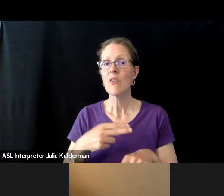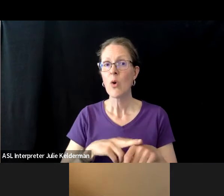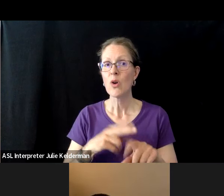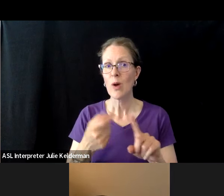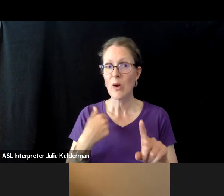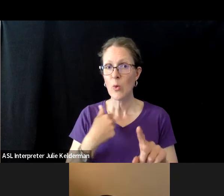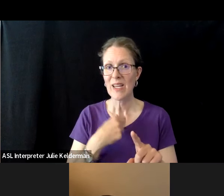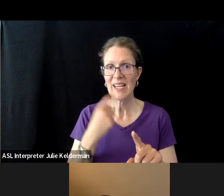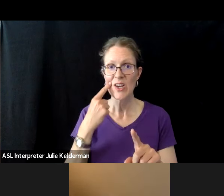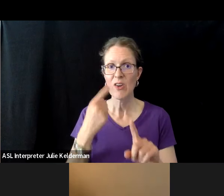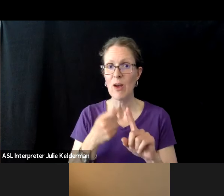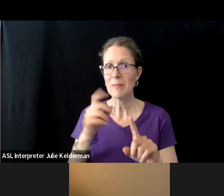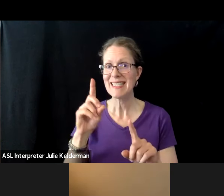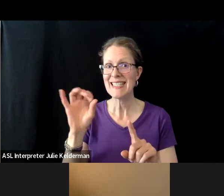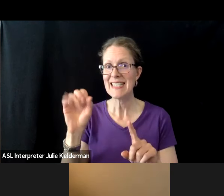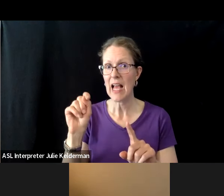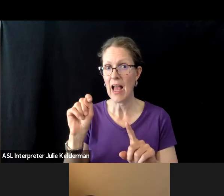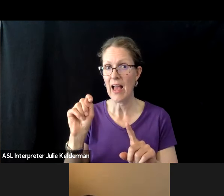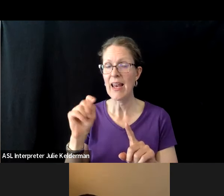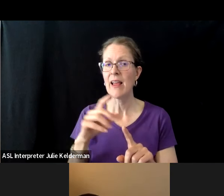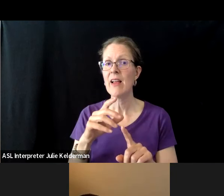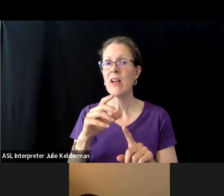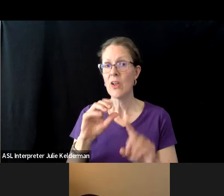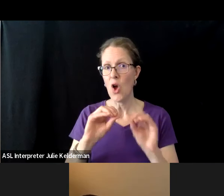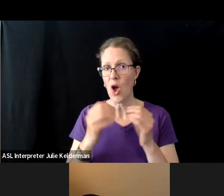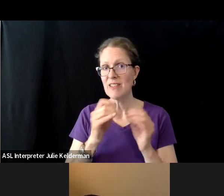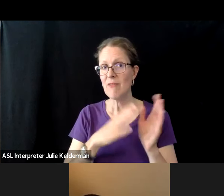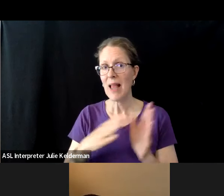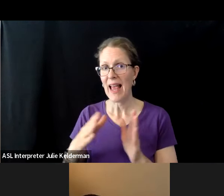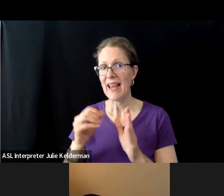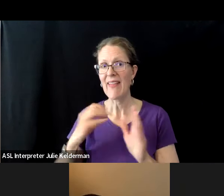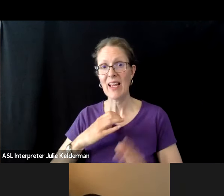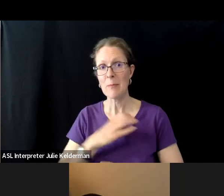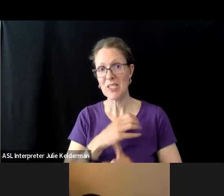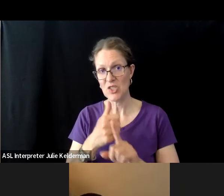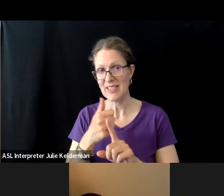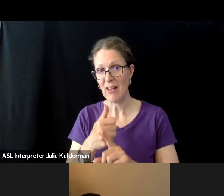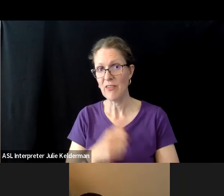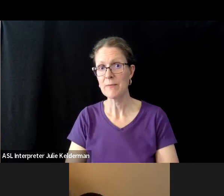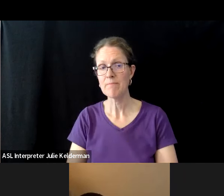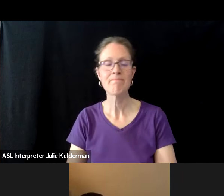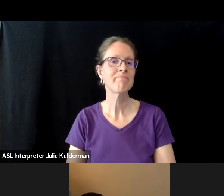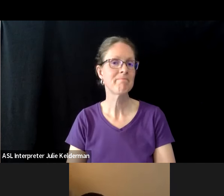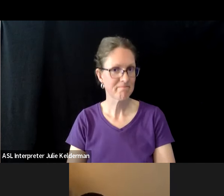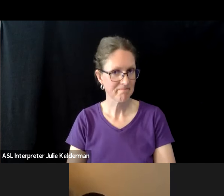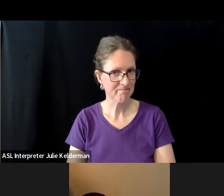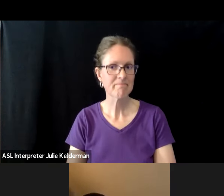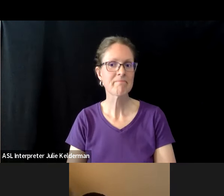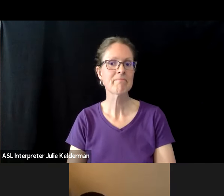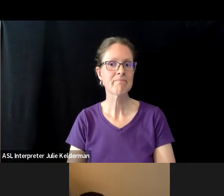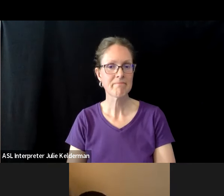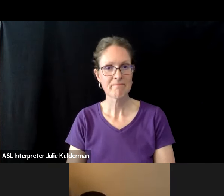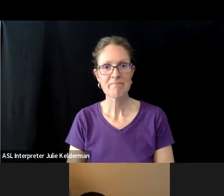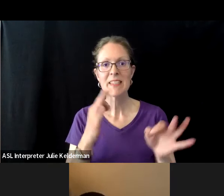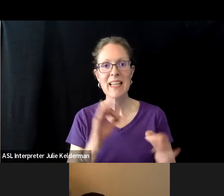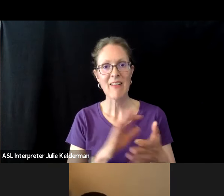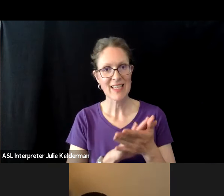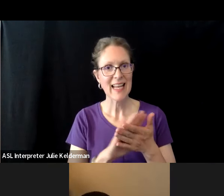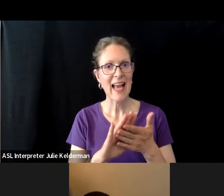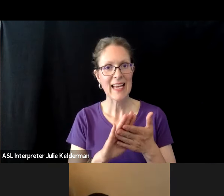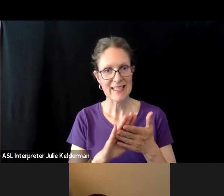DDOT and the Office of Planning and the Commission itself. Gotcha. Yeah, no, it would, yeah, definitely would be nice to, for the